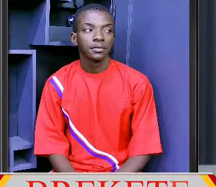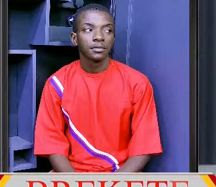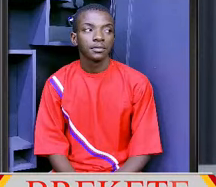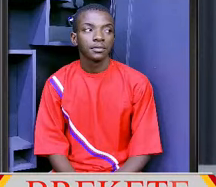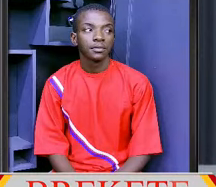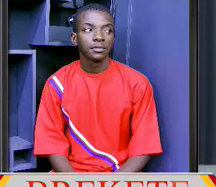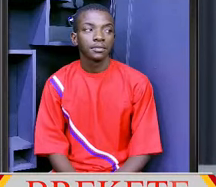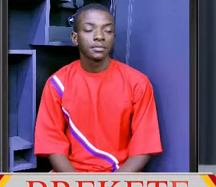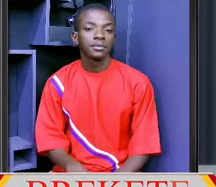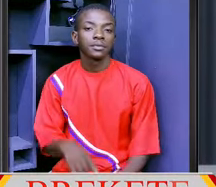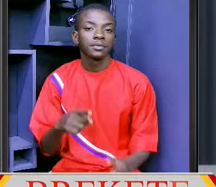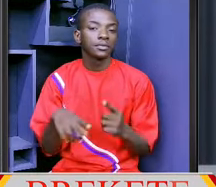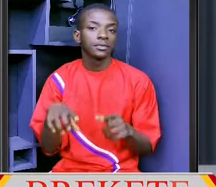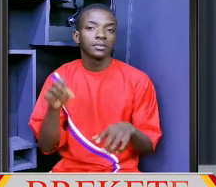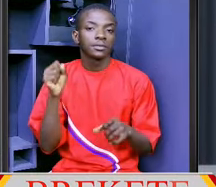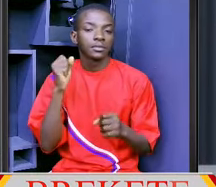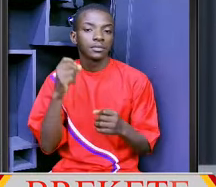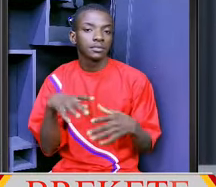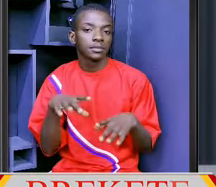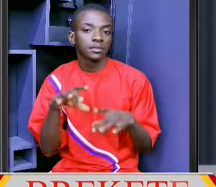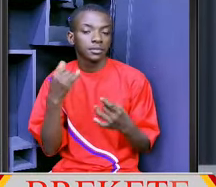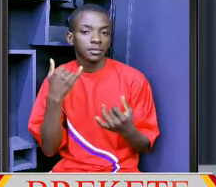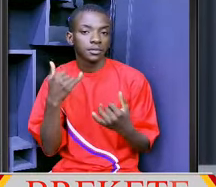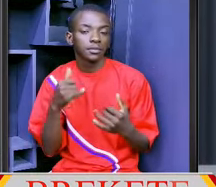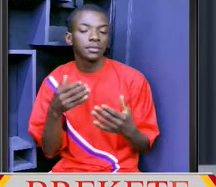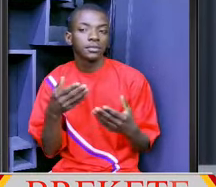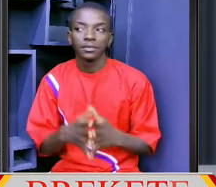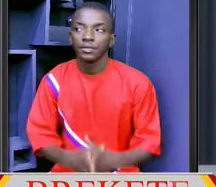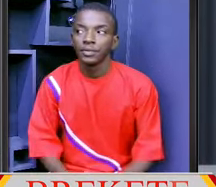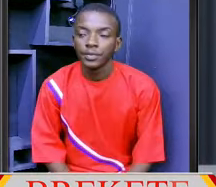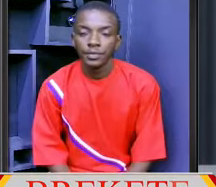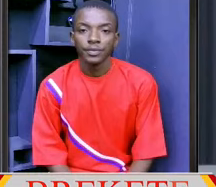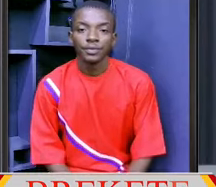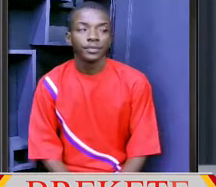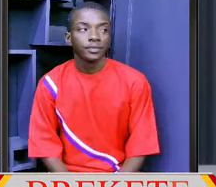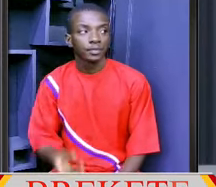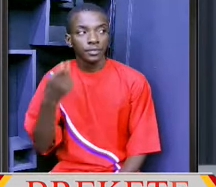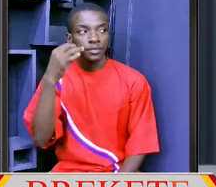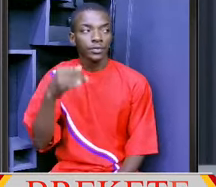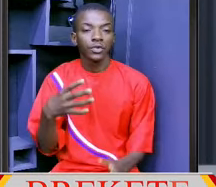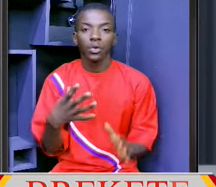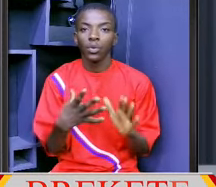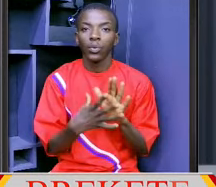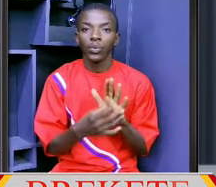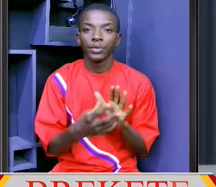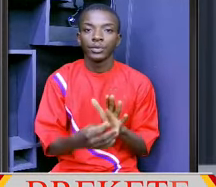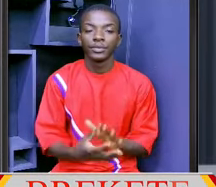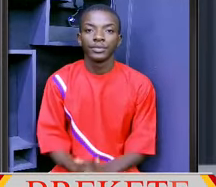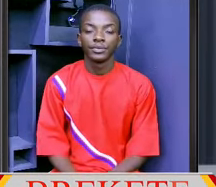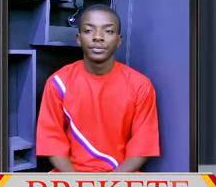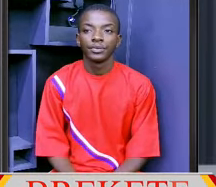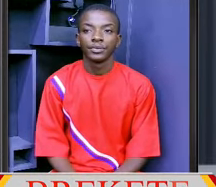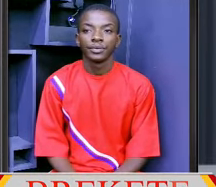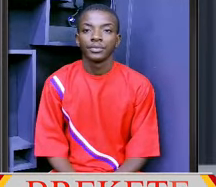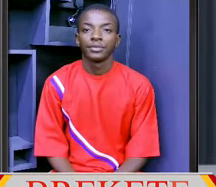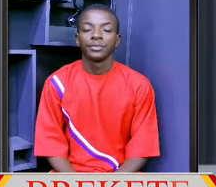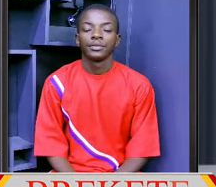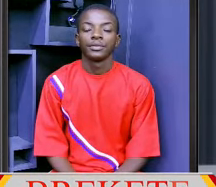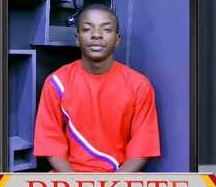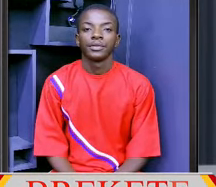When she come pick him, I go, because of copyright,